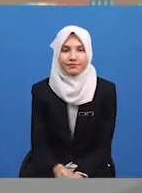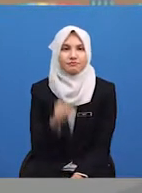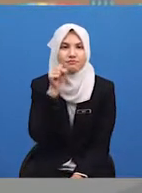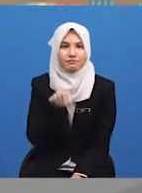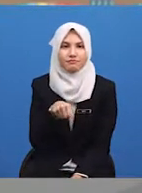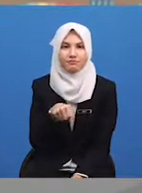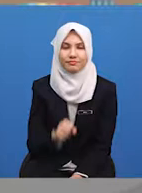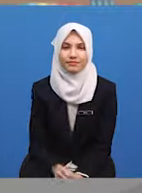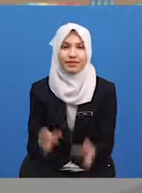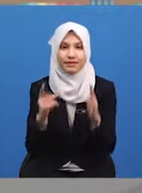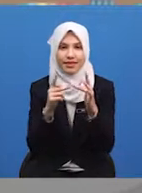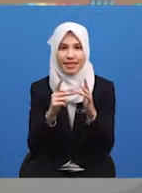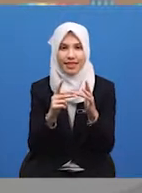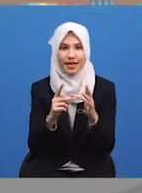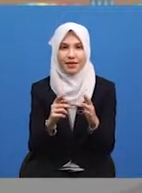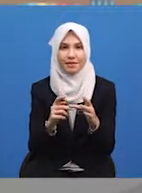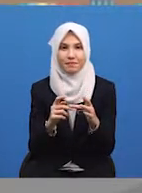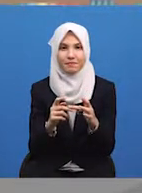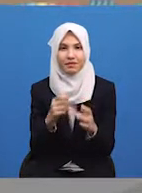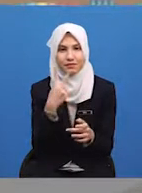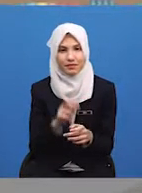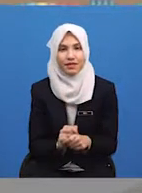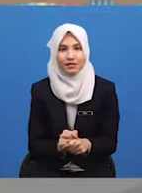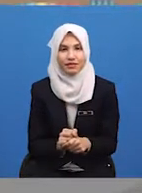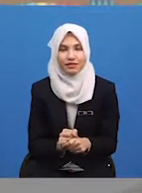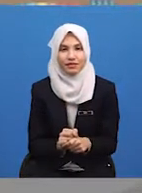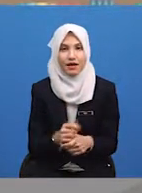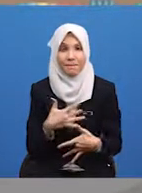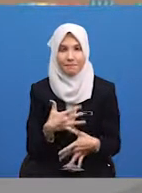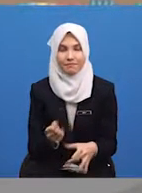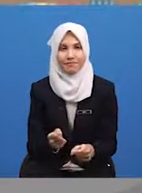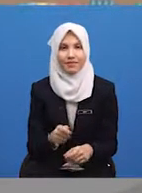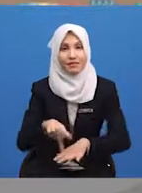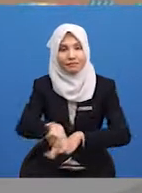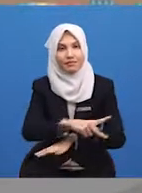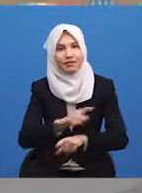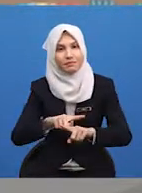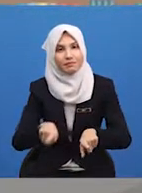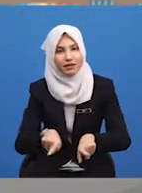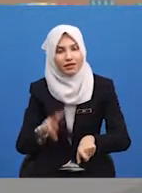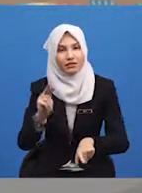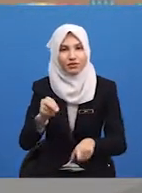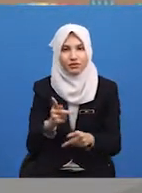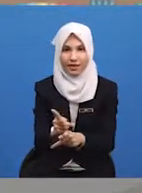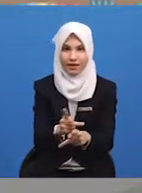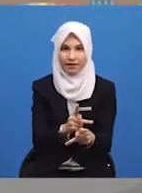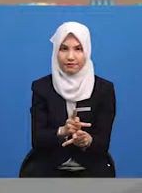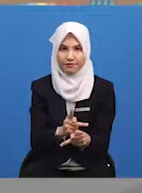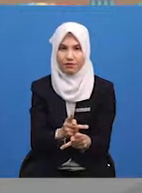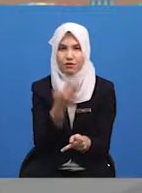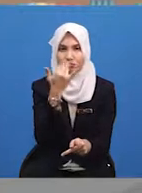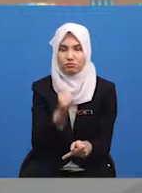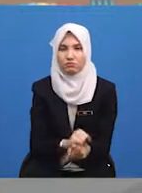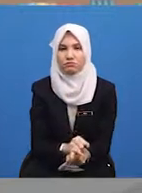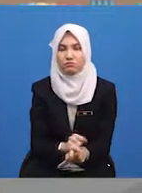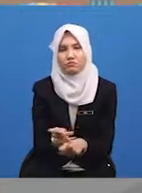Sophia, internet may seem like a fantastic place, but you need to be careful.